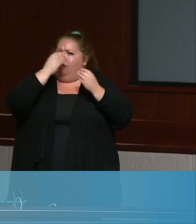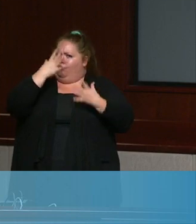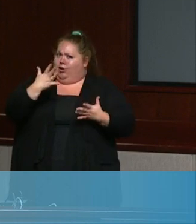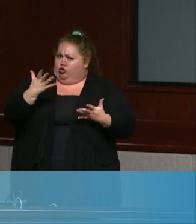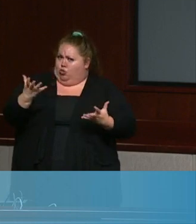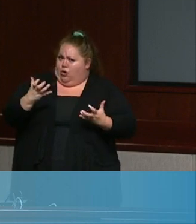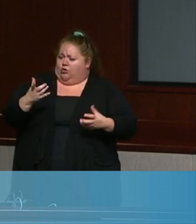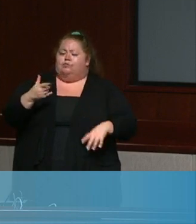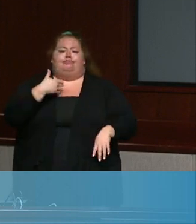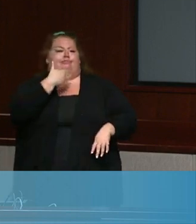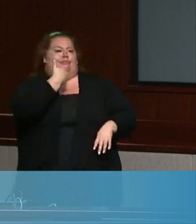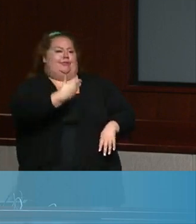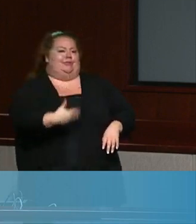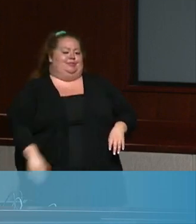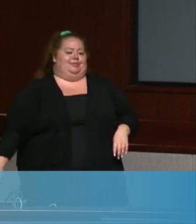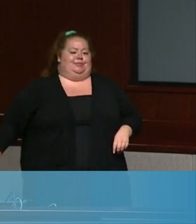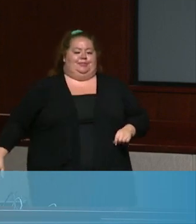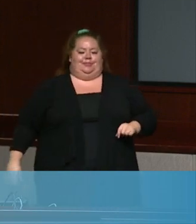Thank you. Thank you.